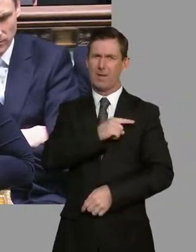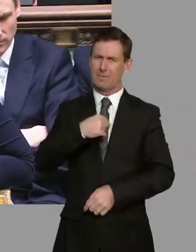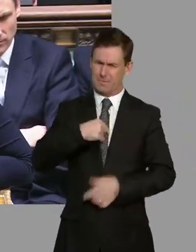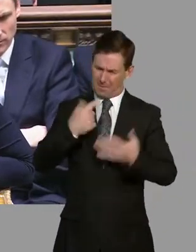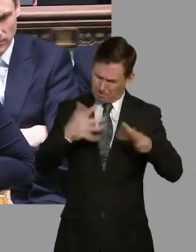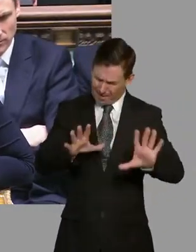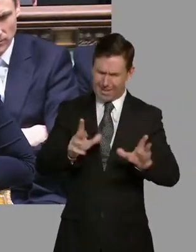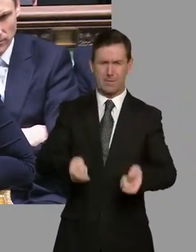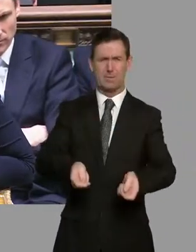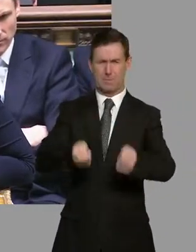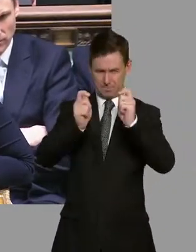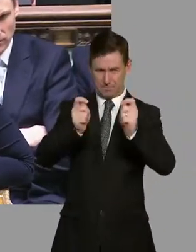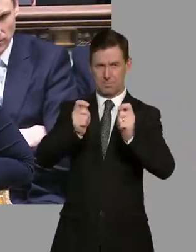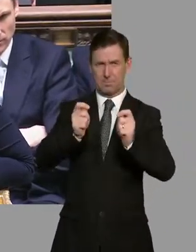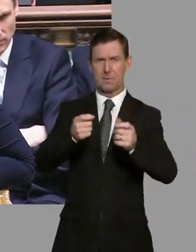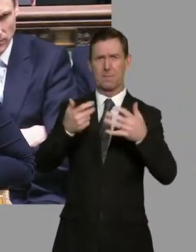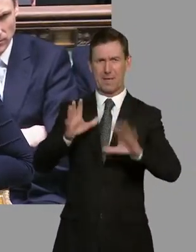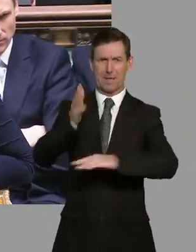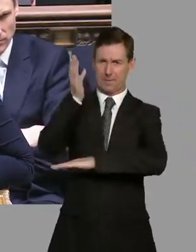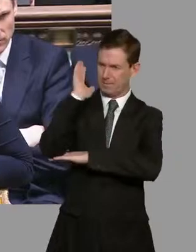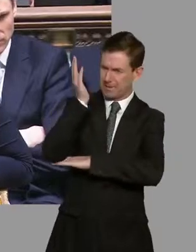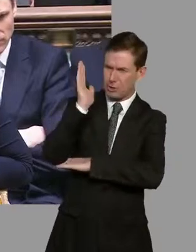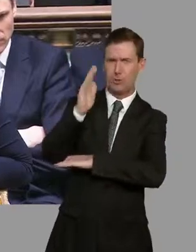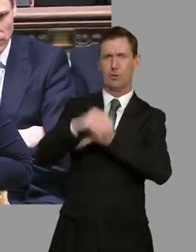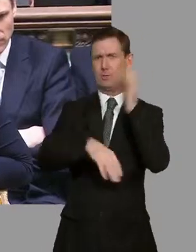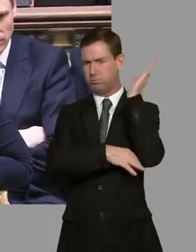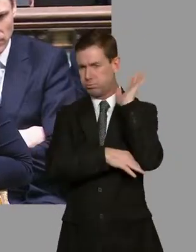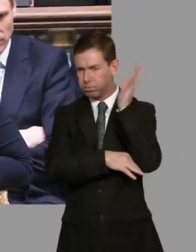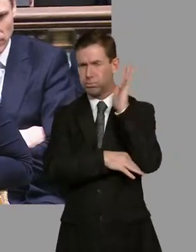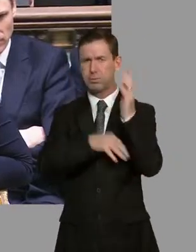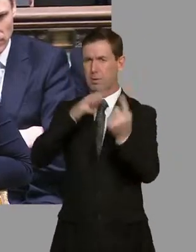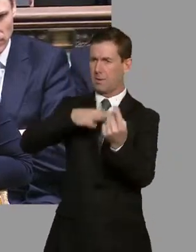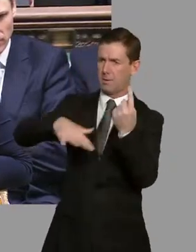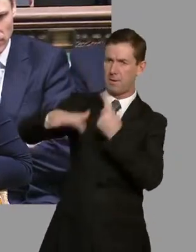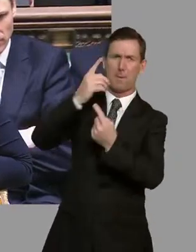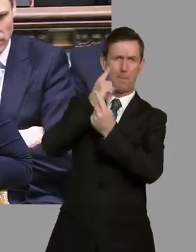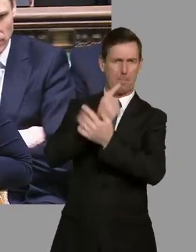it publicly. He knows that as a